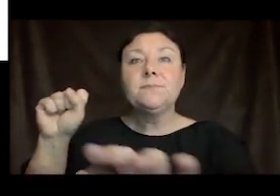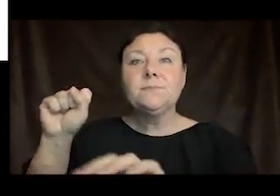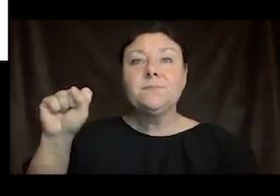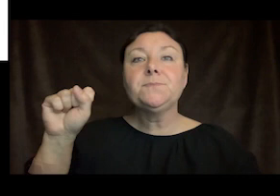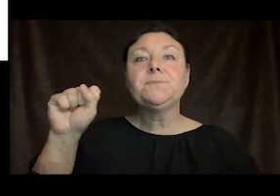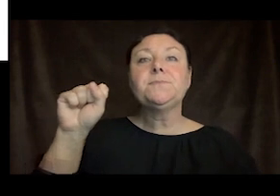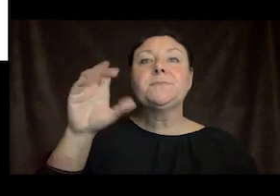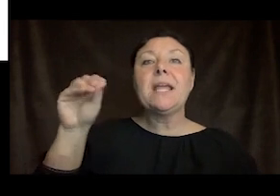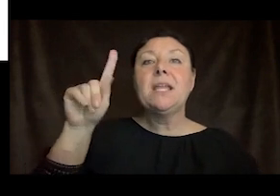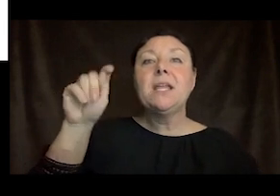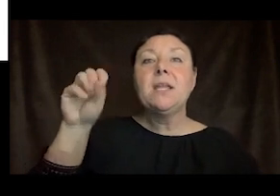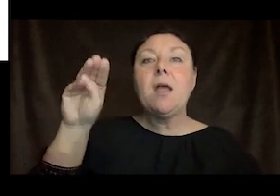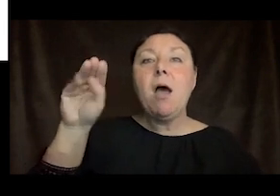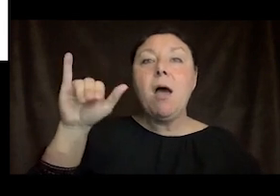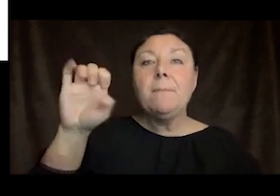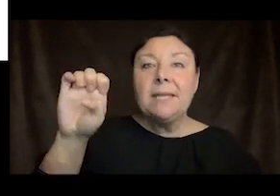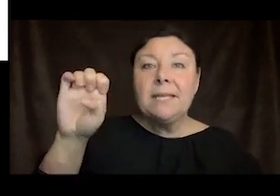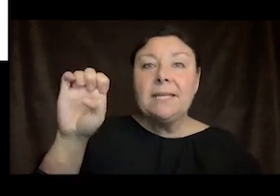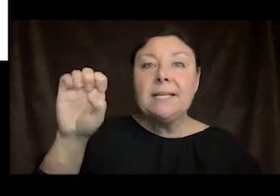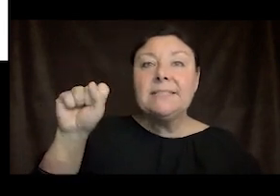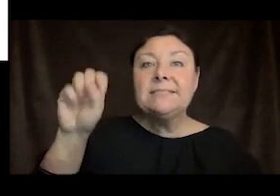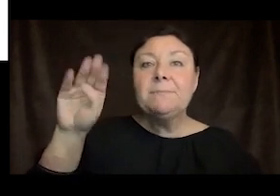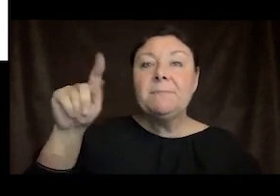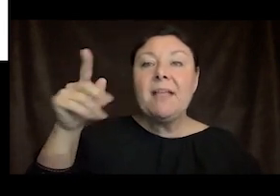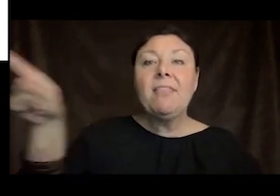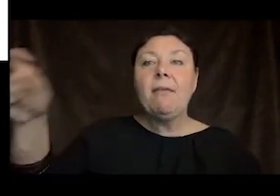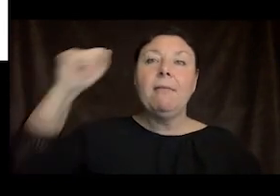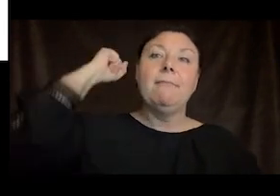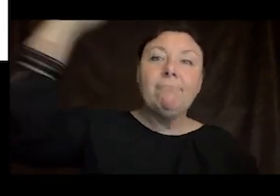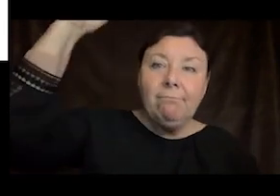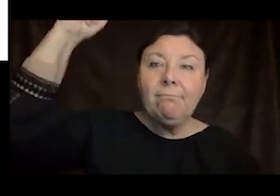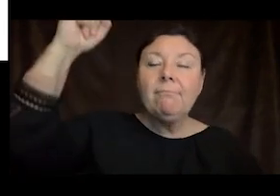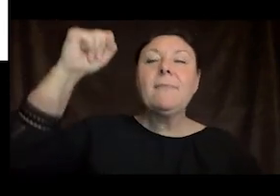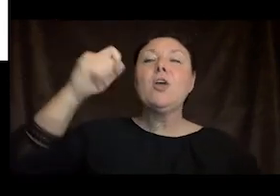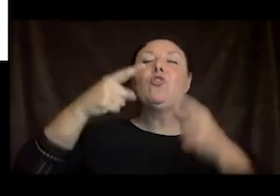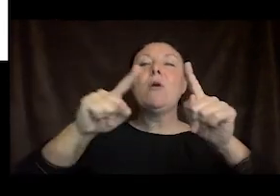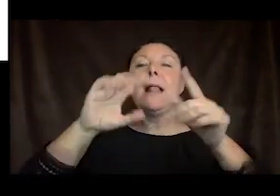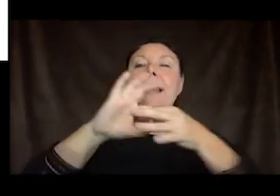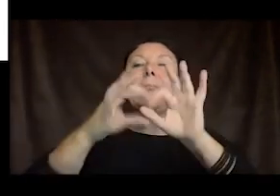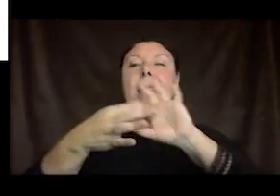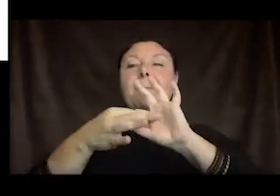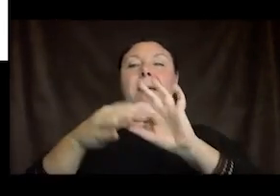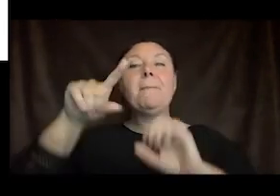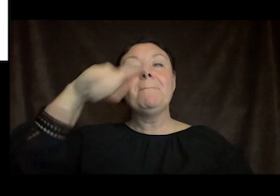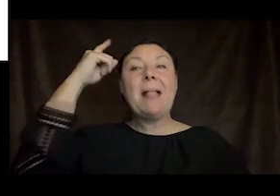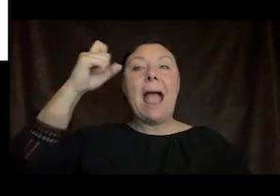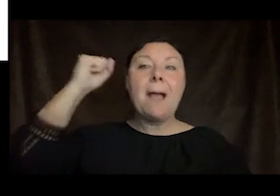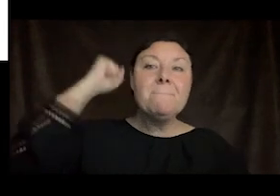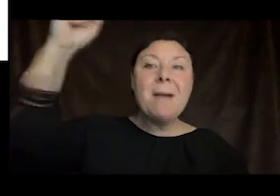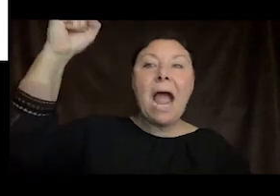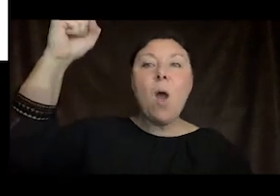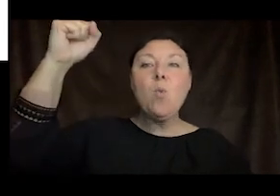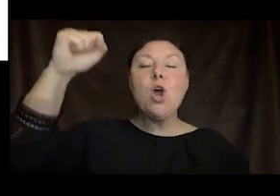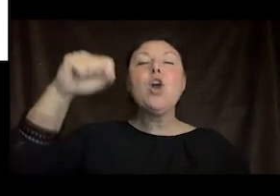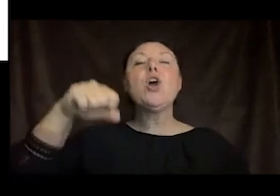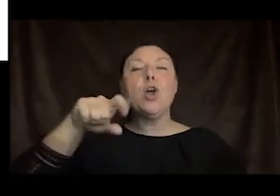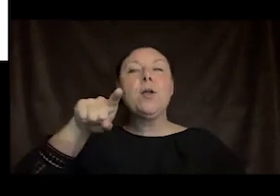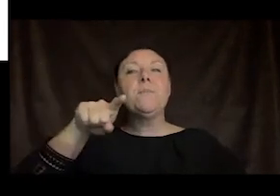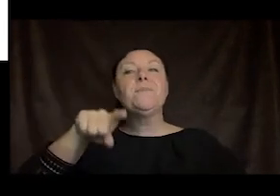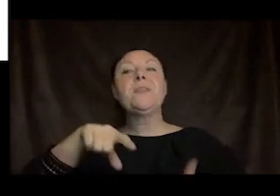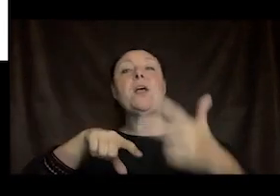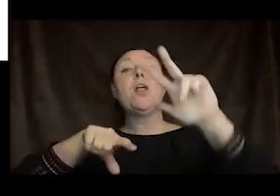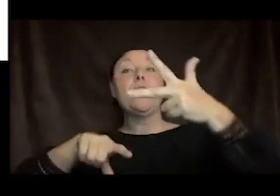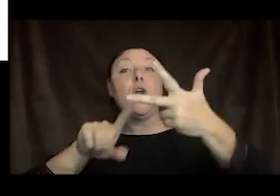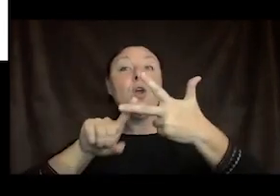sign. And then in 2016, Colin Kaepernick, as a quarterback, opting to